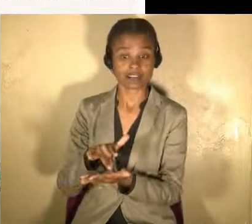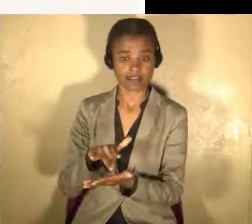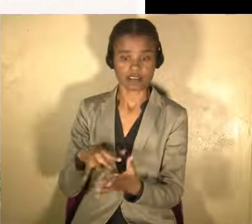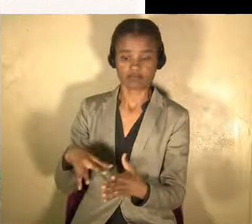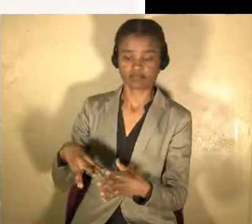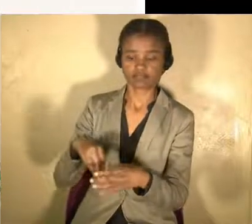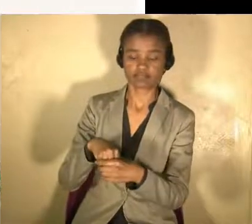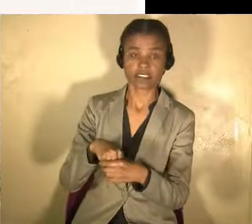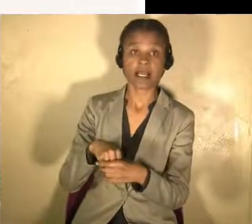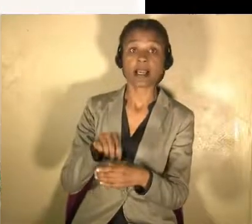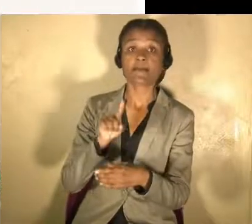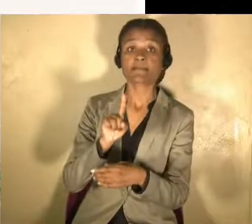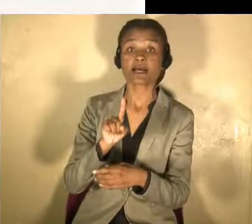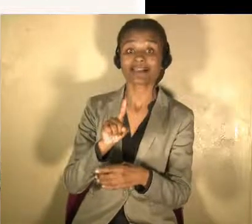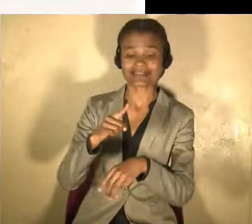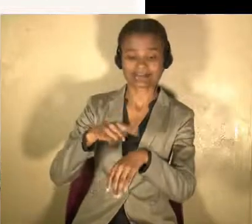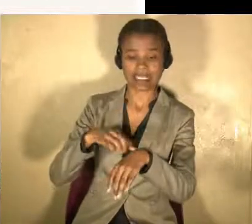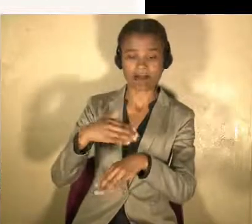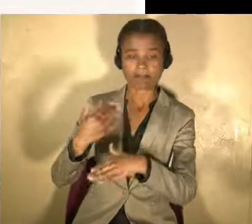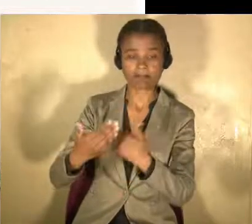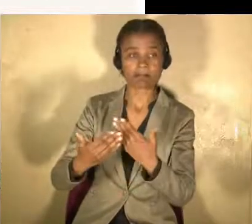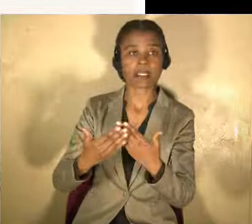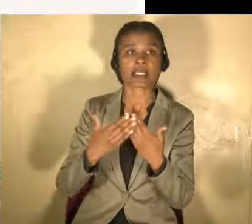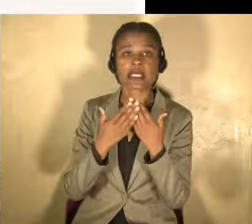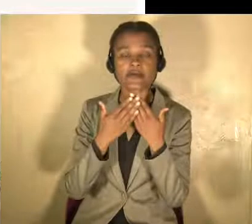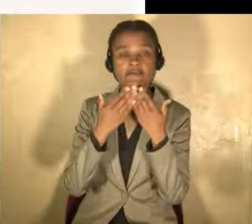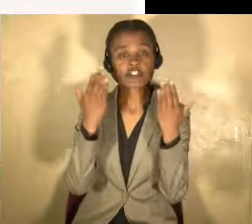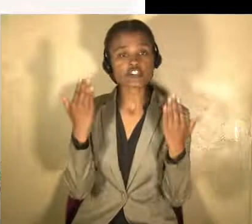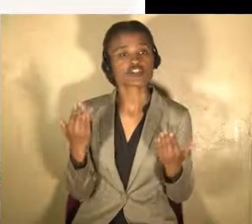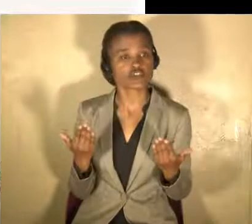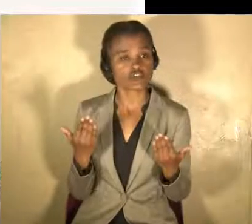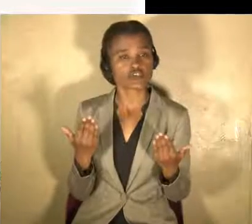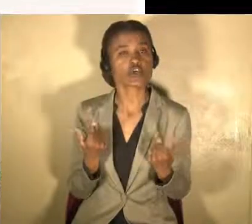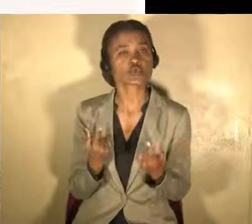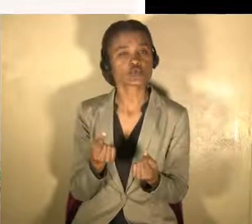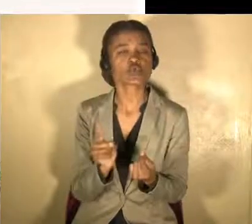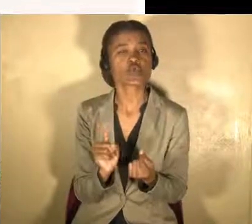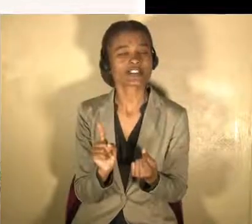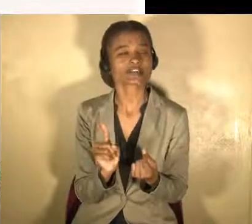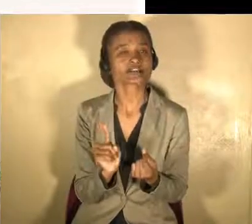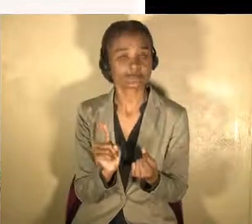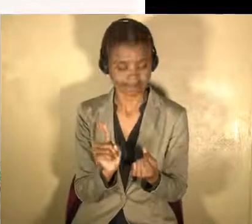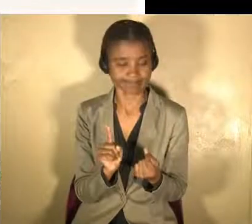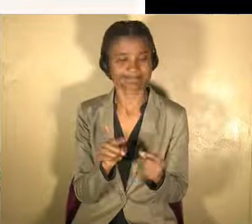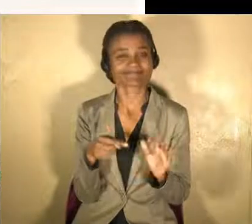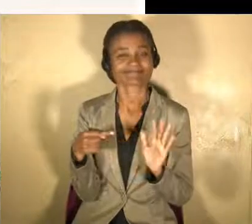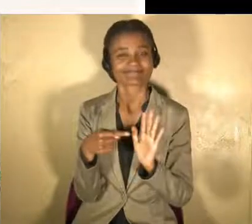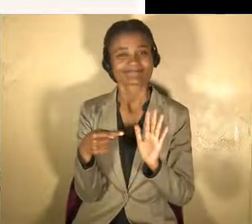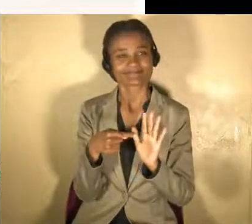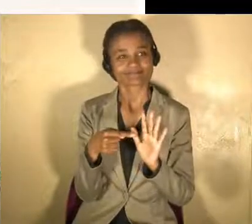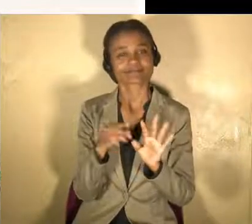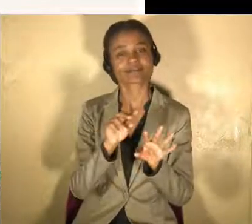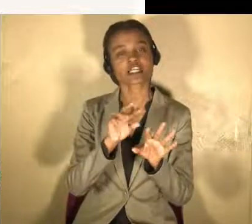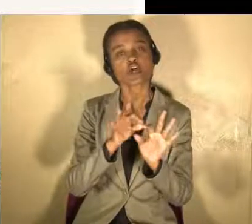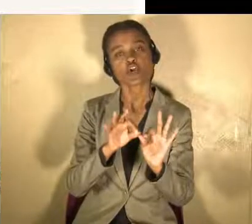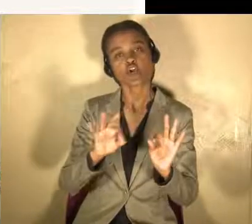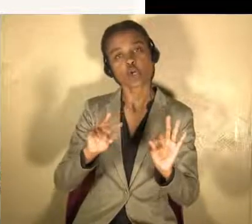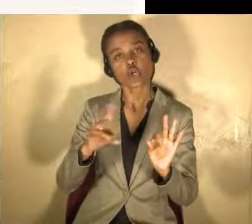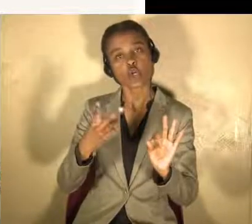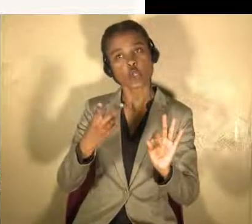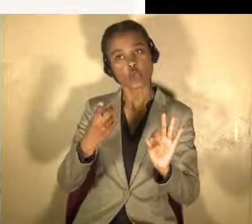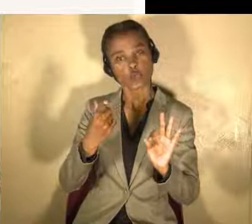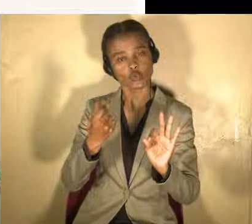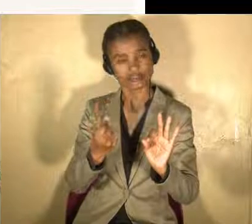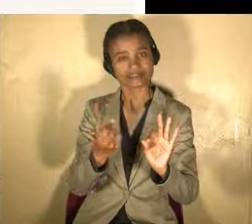we have experienced with the North Gauteng High Court order, so this clause enables the children's courts to extend